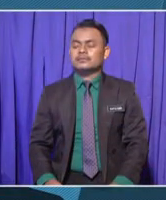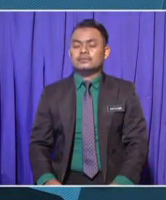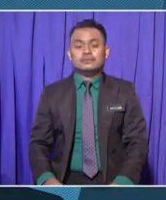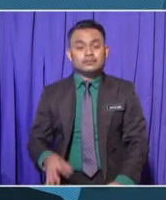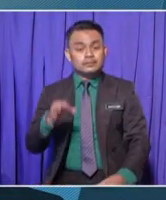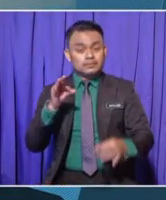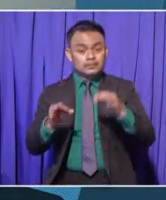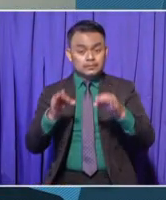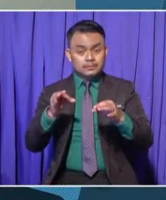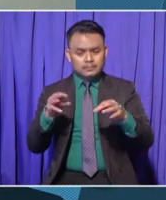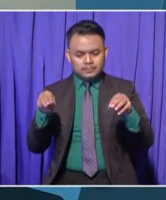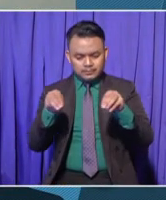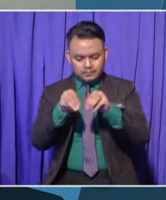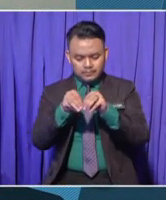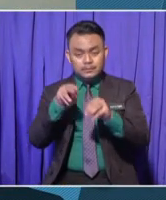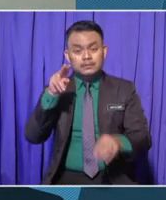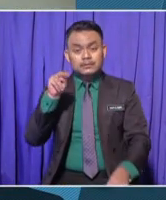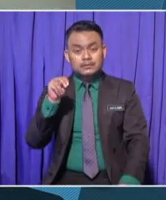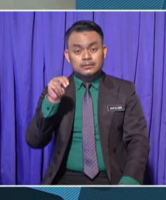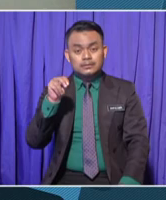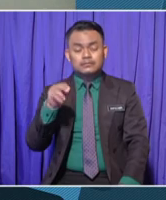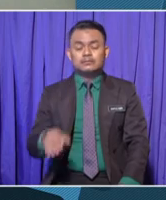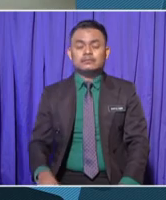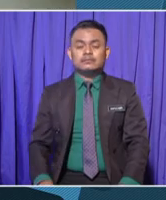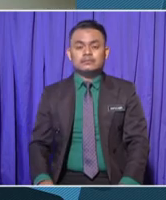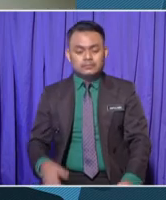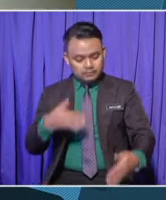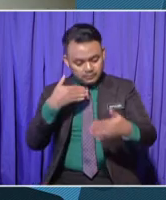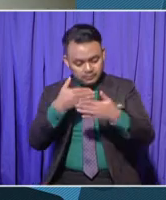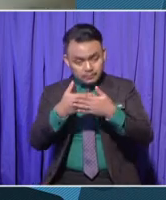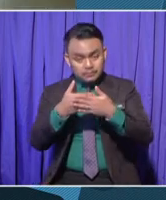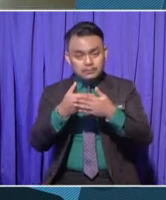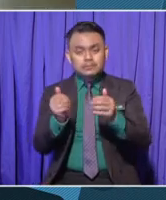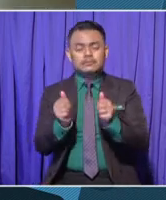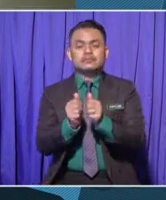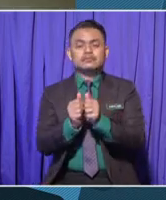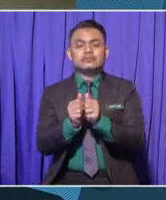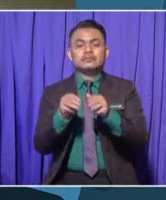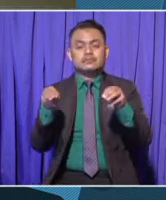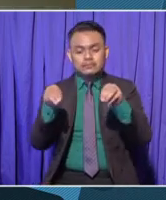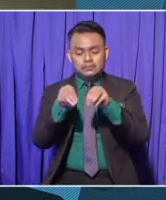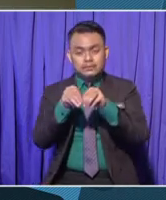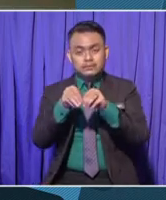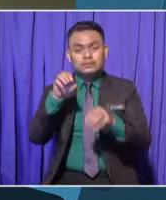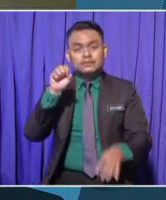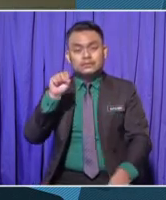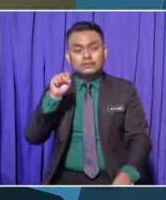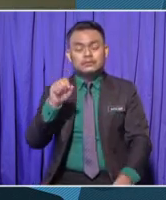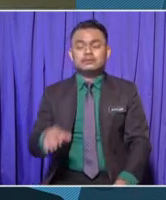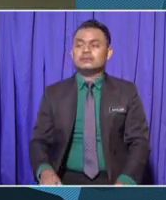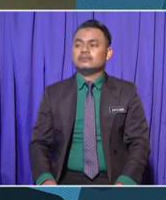If the polar magnet N is attached to the polar magnet S,